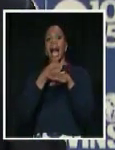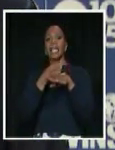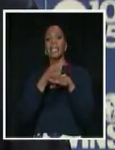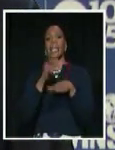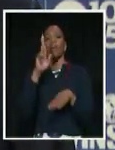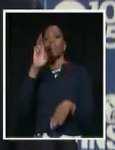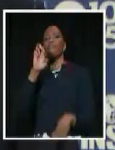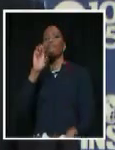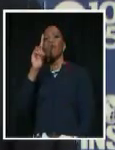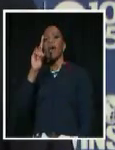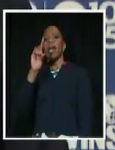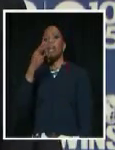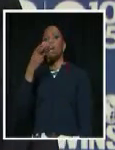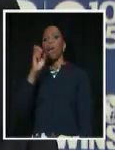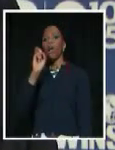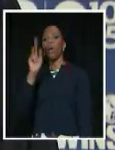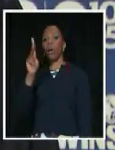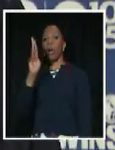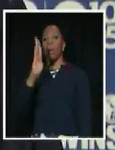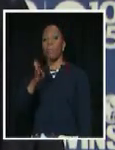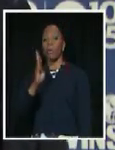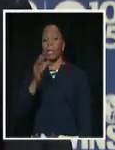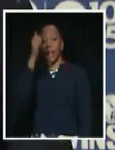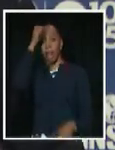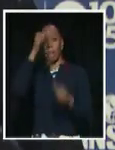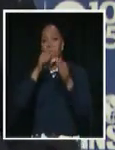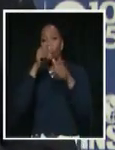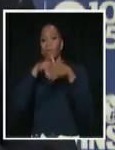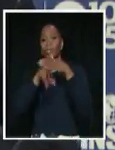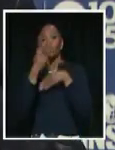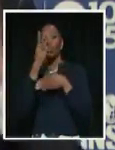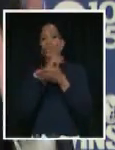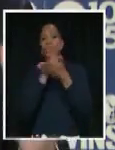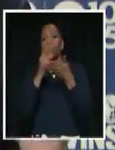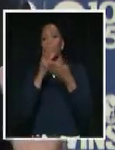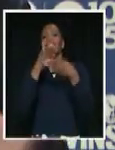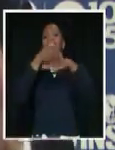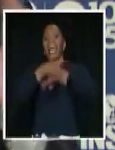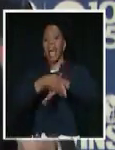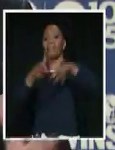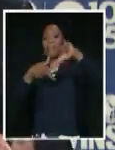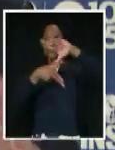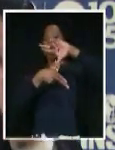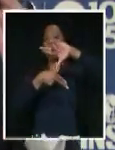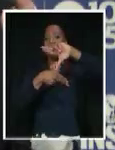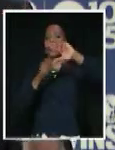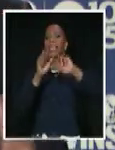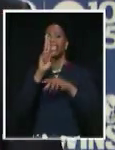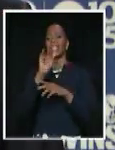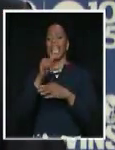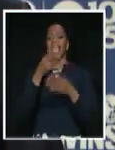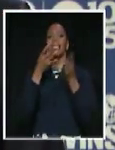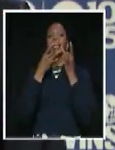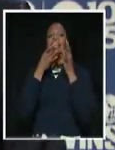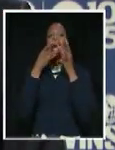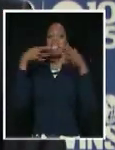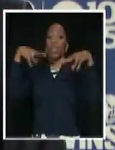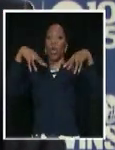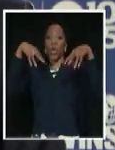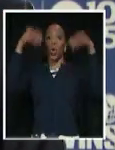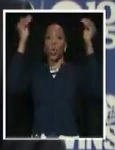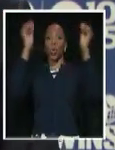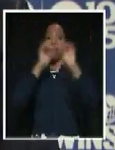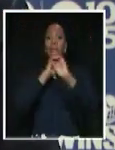remember going into the Red Hook houses 2 weeks after Sandy hit. Still everything pitch black at night, no electricity, people really suffering